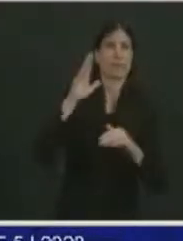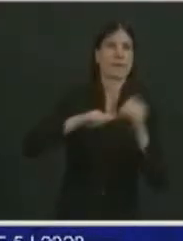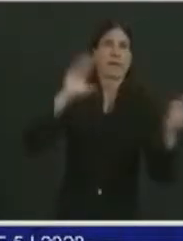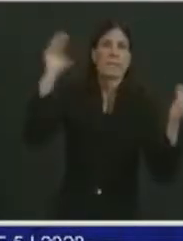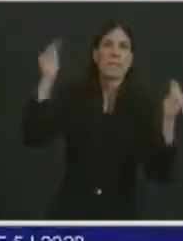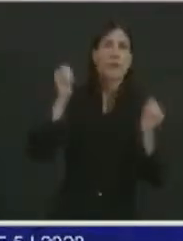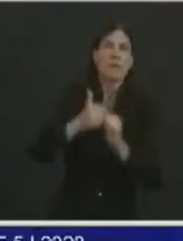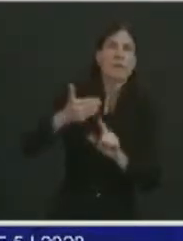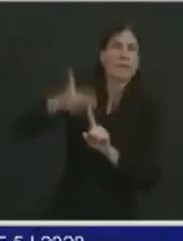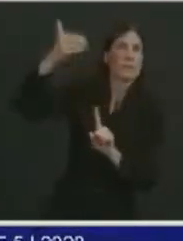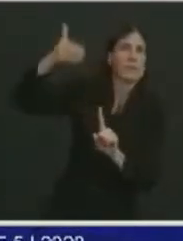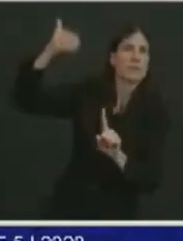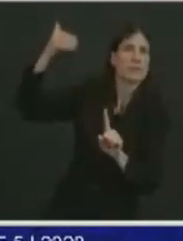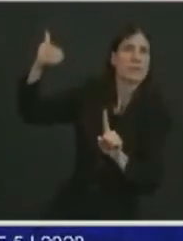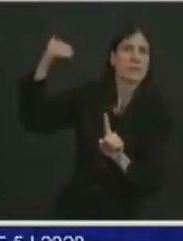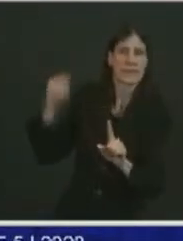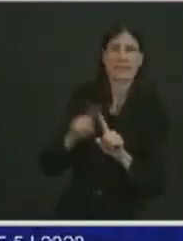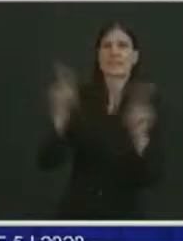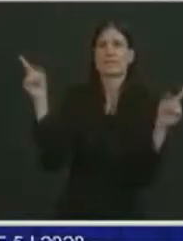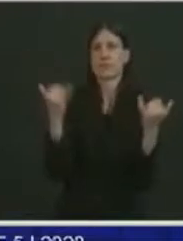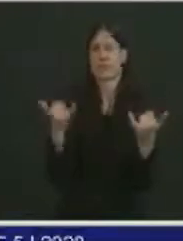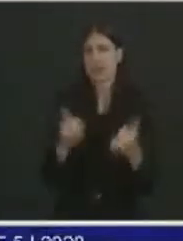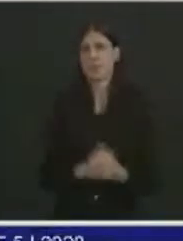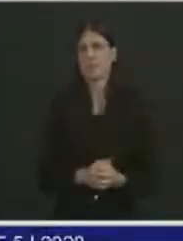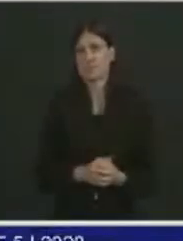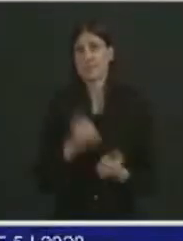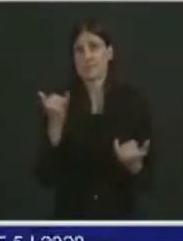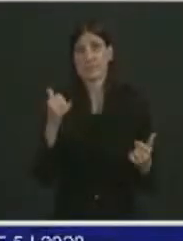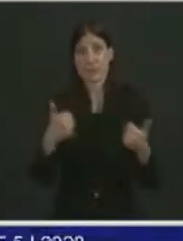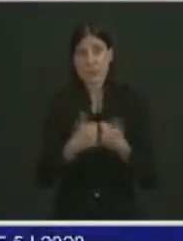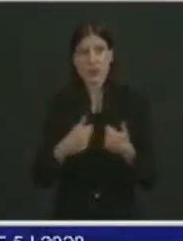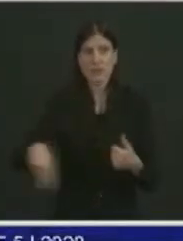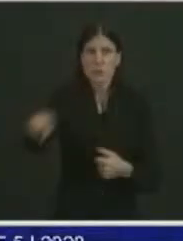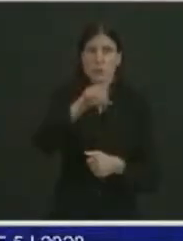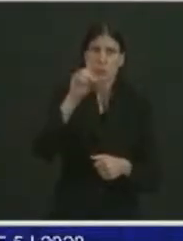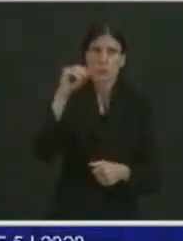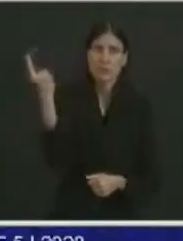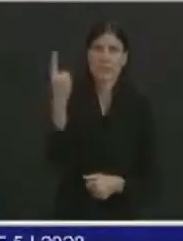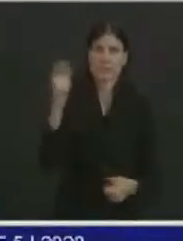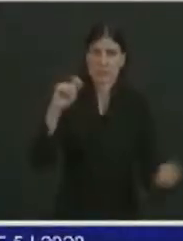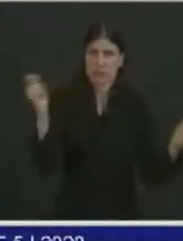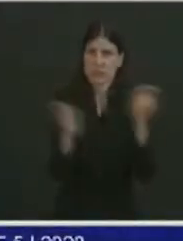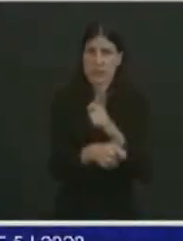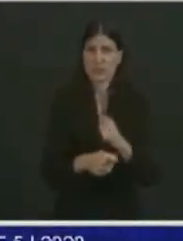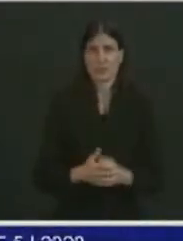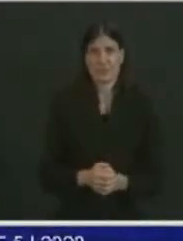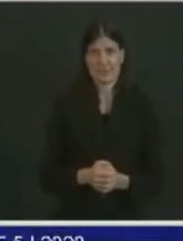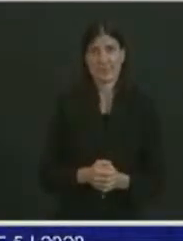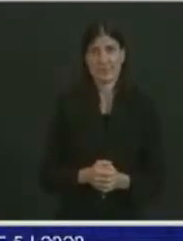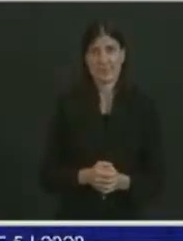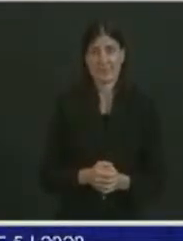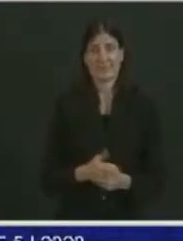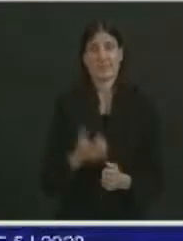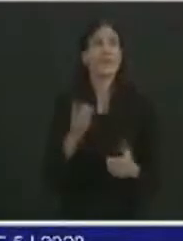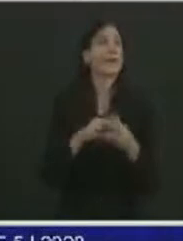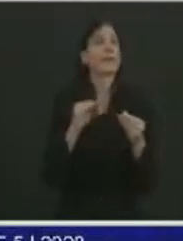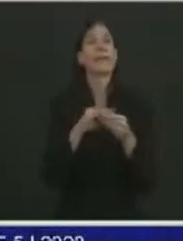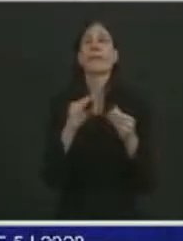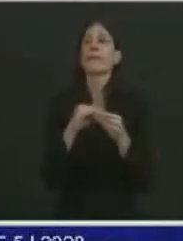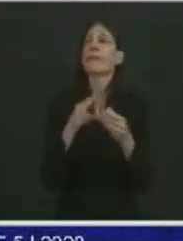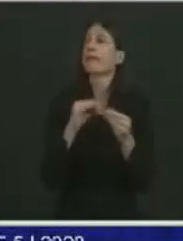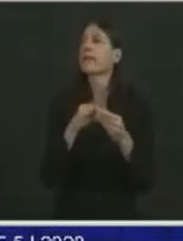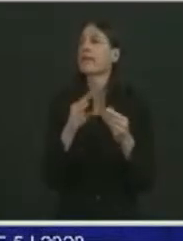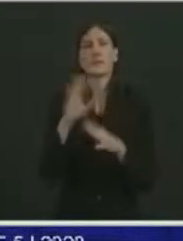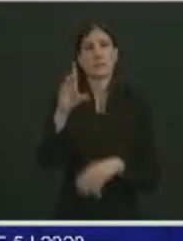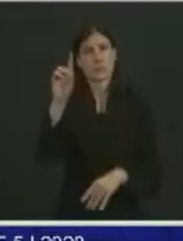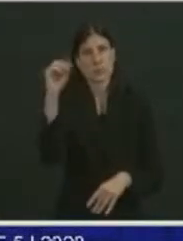the changes. It's as someone said over there, don't just talk about it, do it. So I'm not sure, I don't know why, but I know for